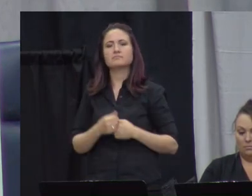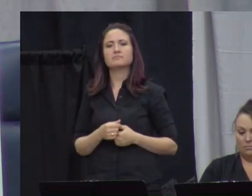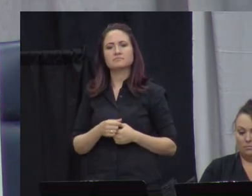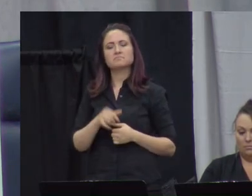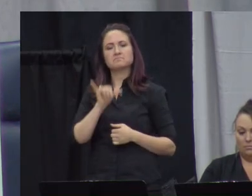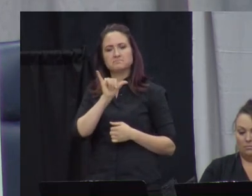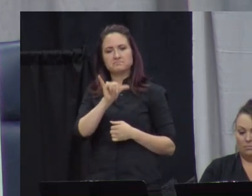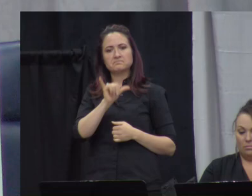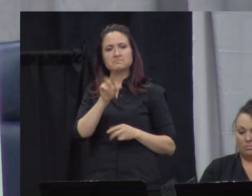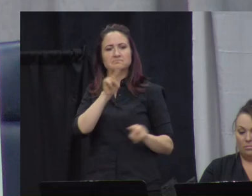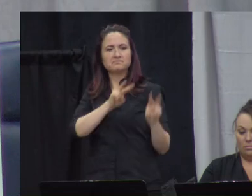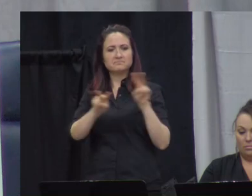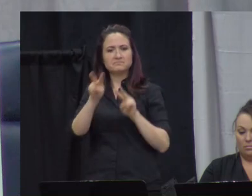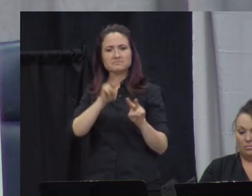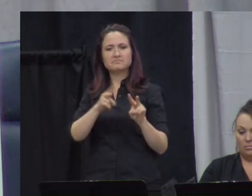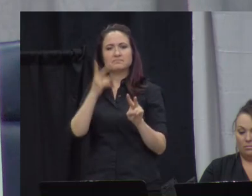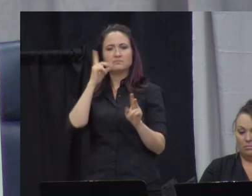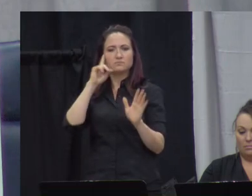I see hope,